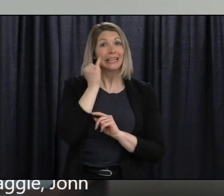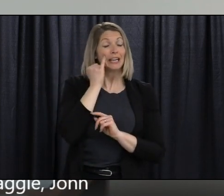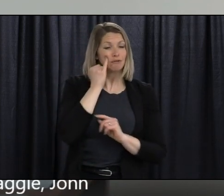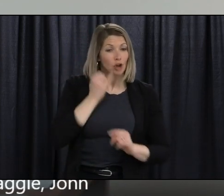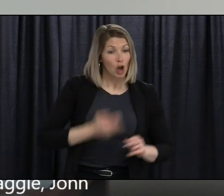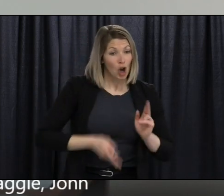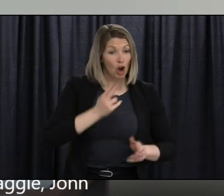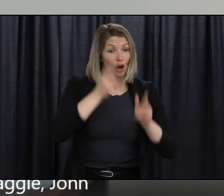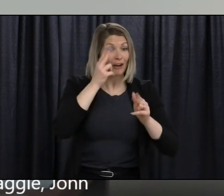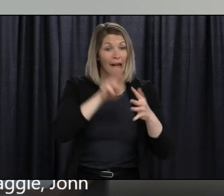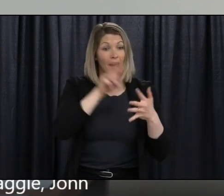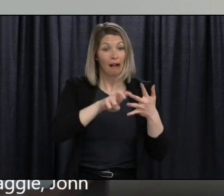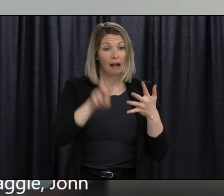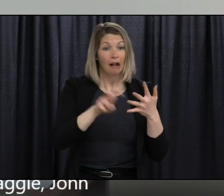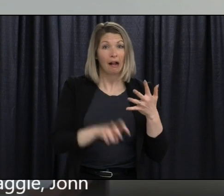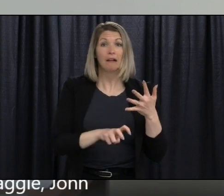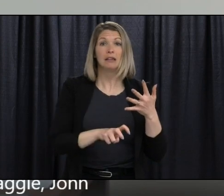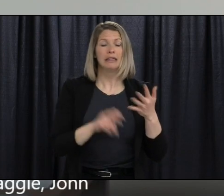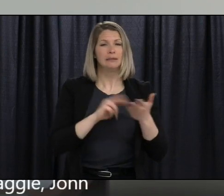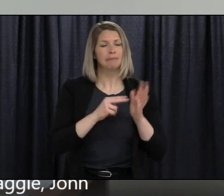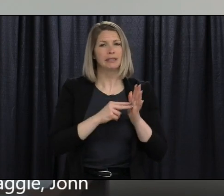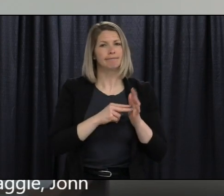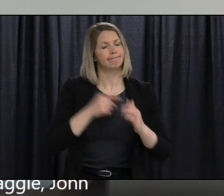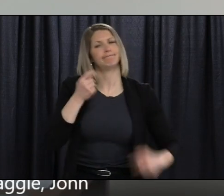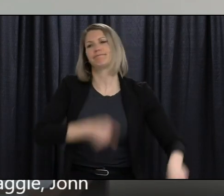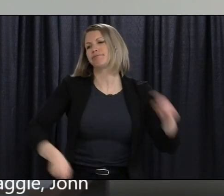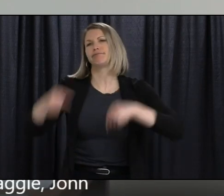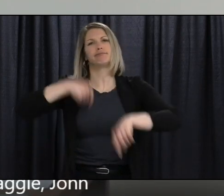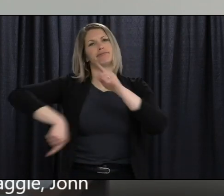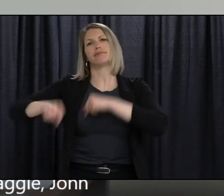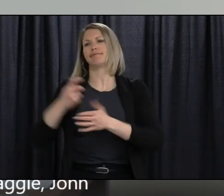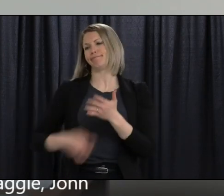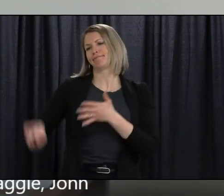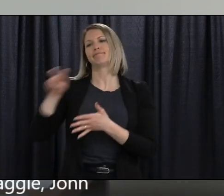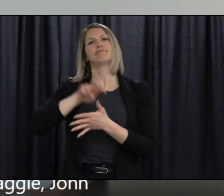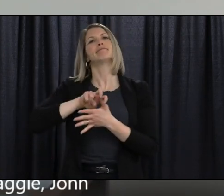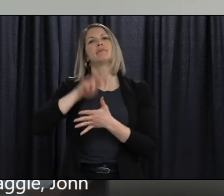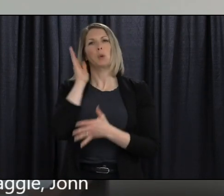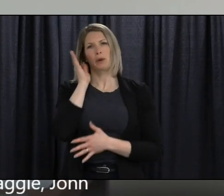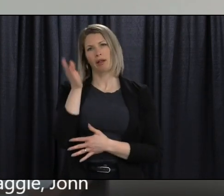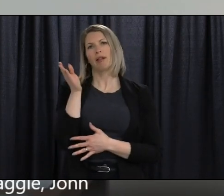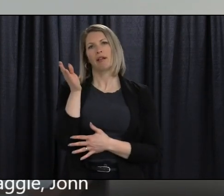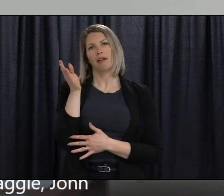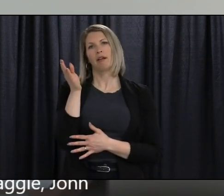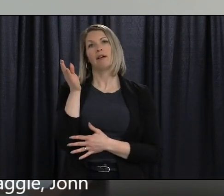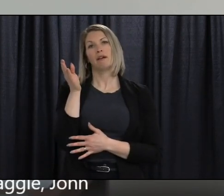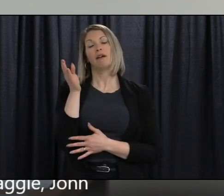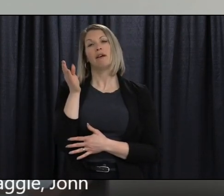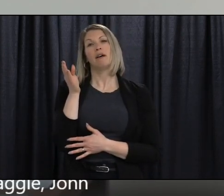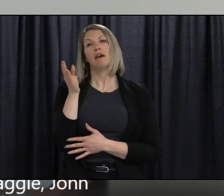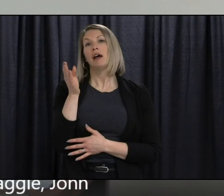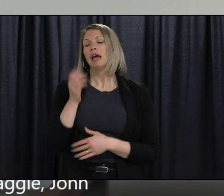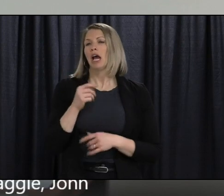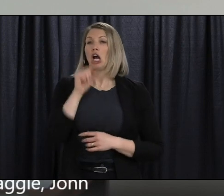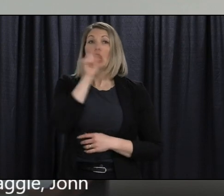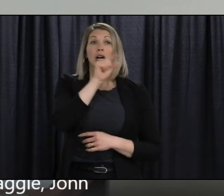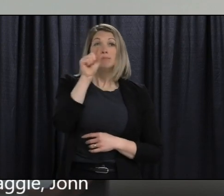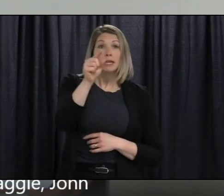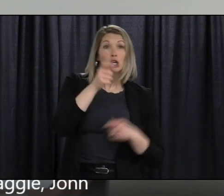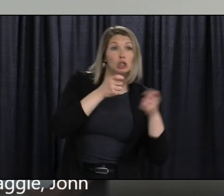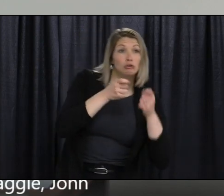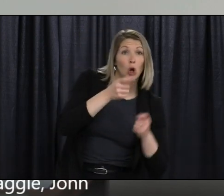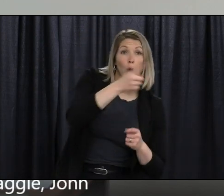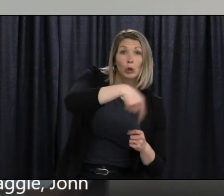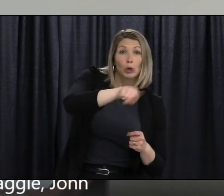we will end up back where we were 4 or 5 weeks ago. I cannot do this. Government cannot do this.